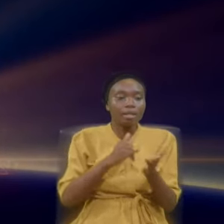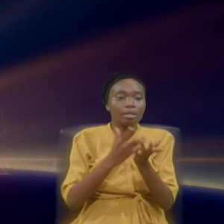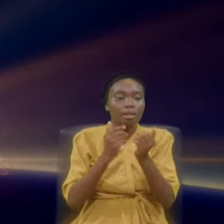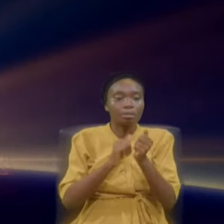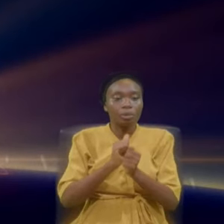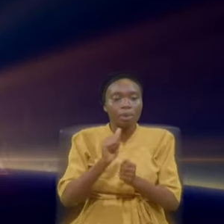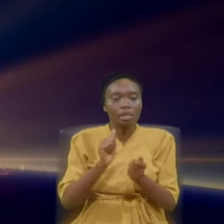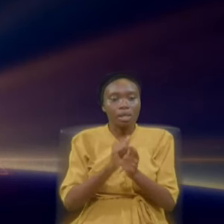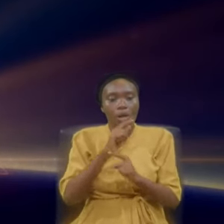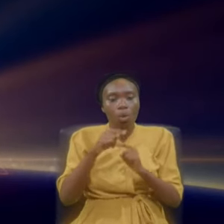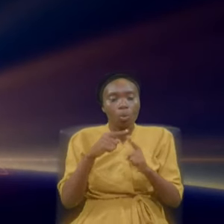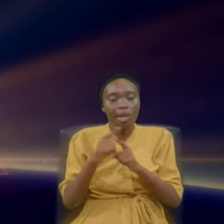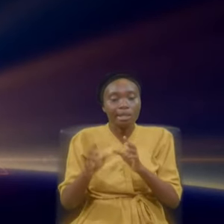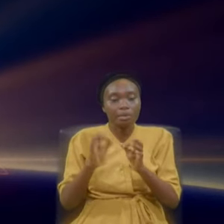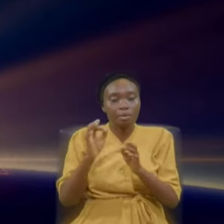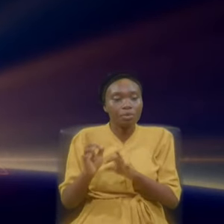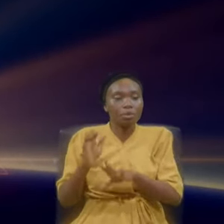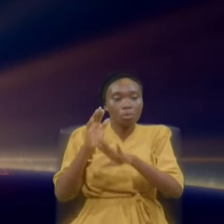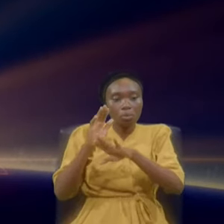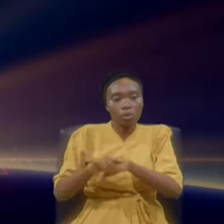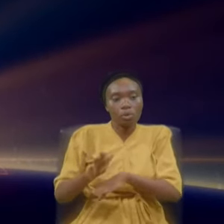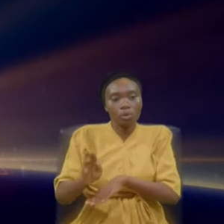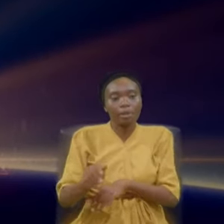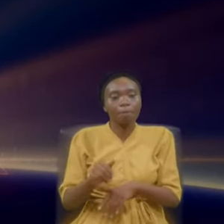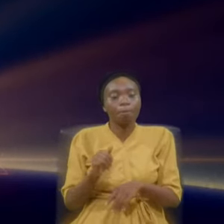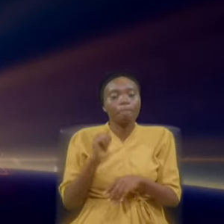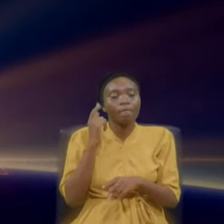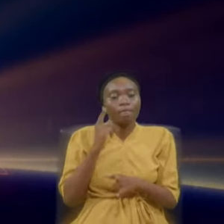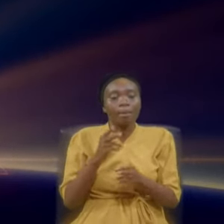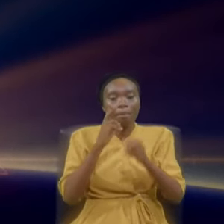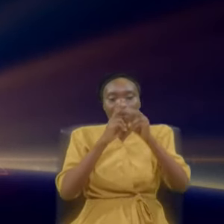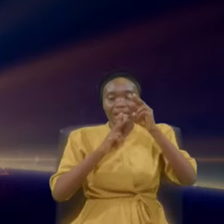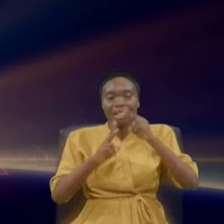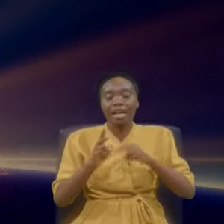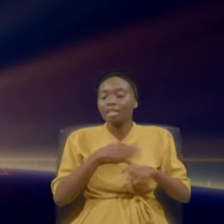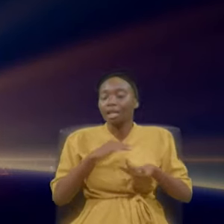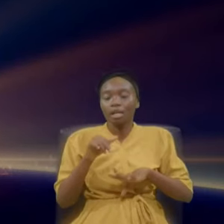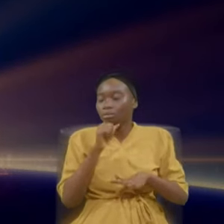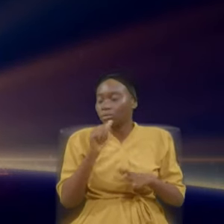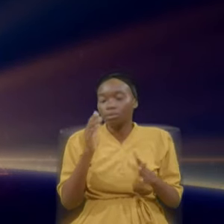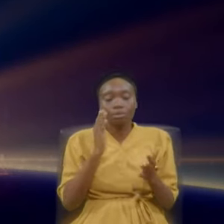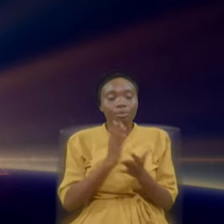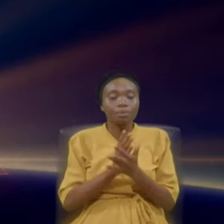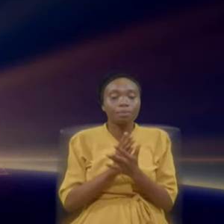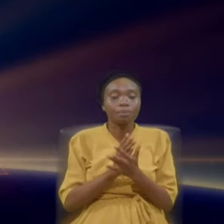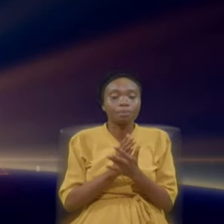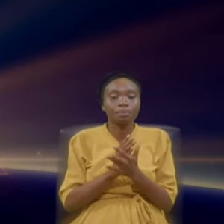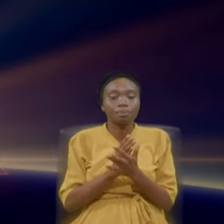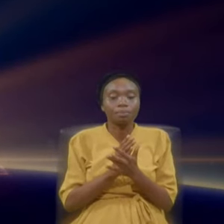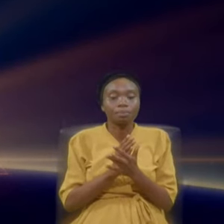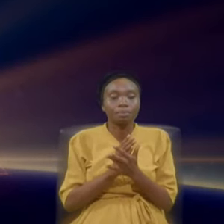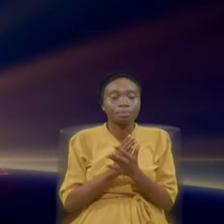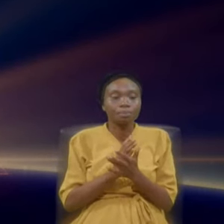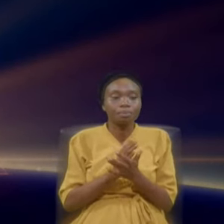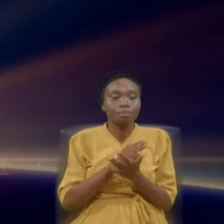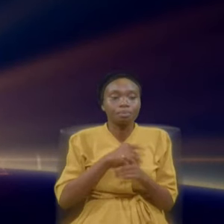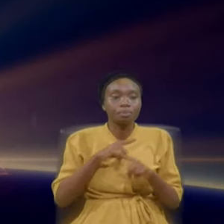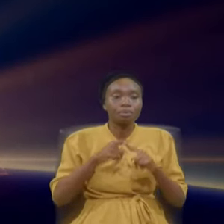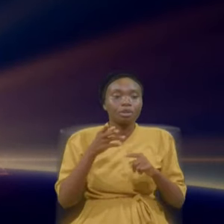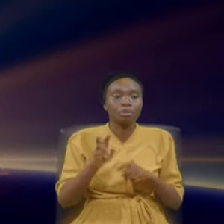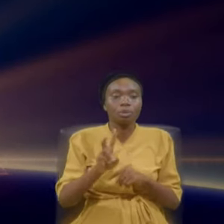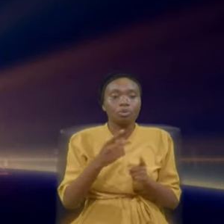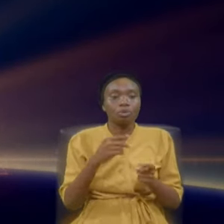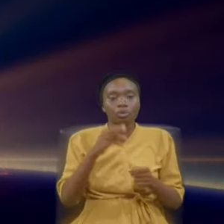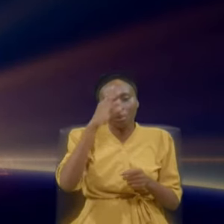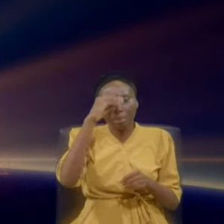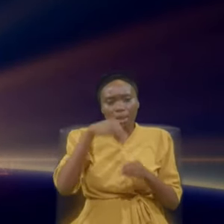And it came to pass that, when the Spirit rested upon them, they prophesied, and did not cease. But there remained